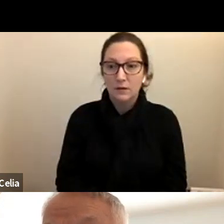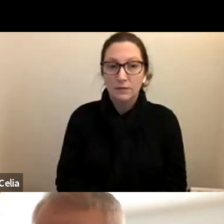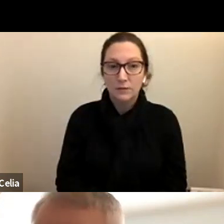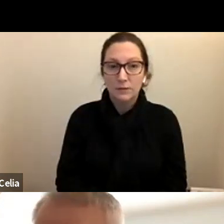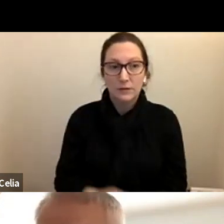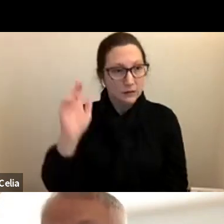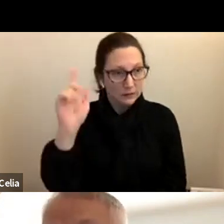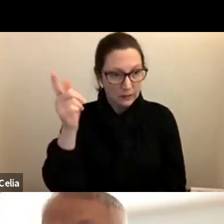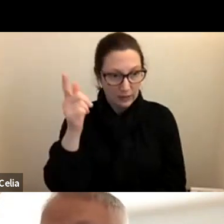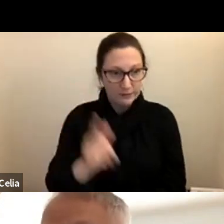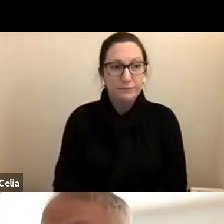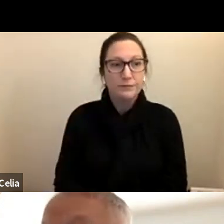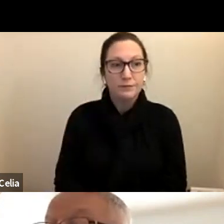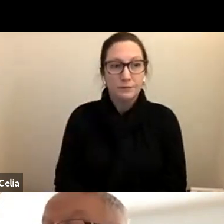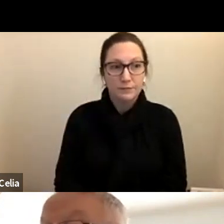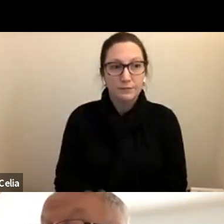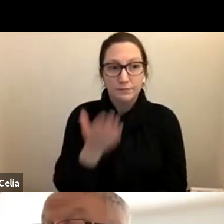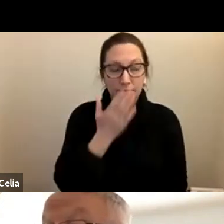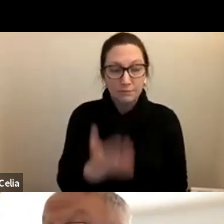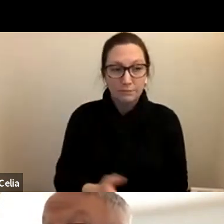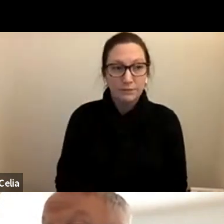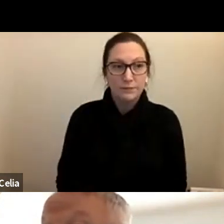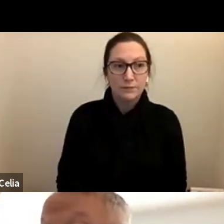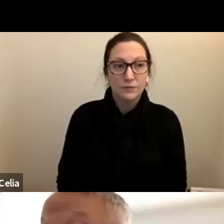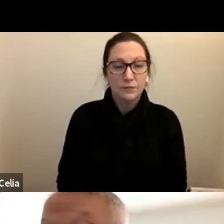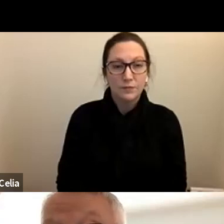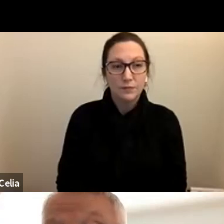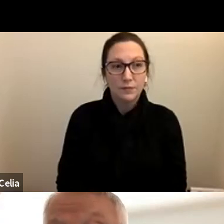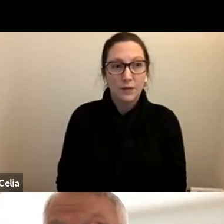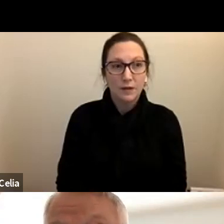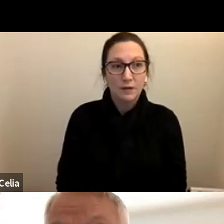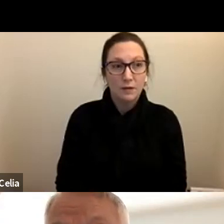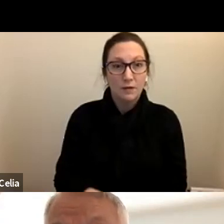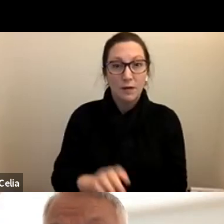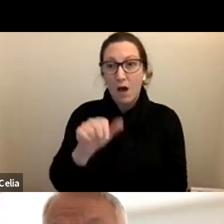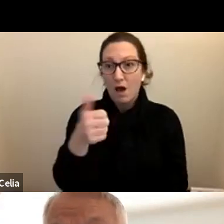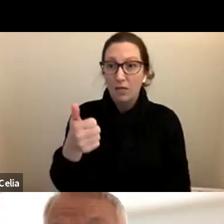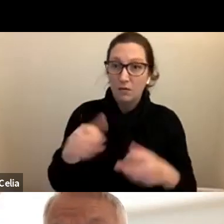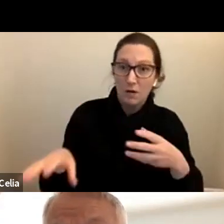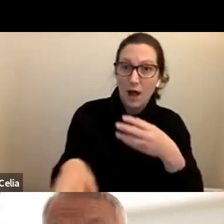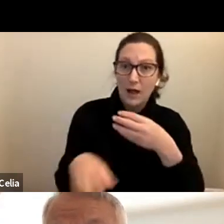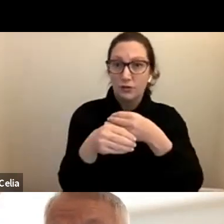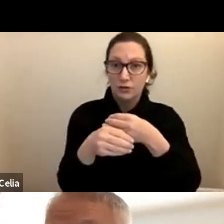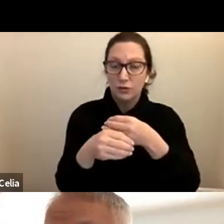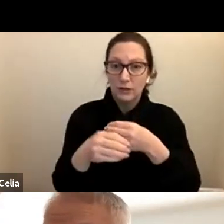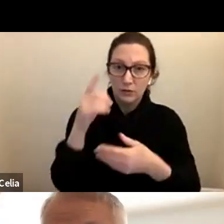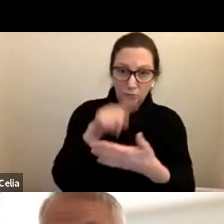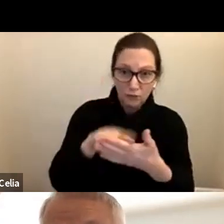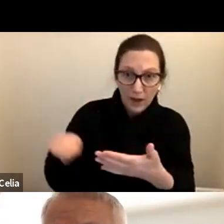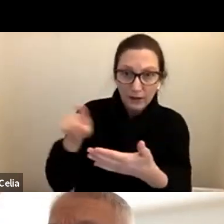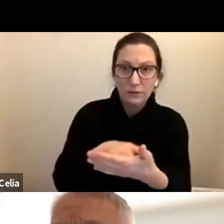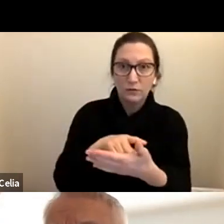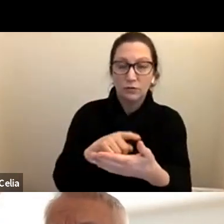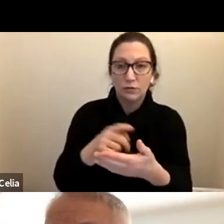I second. Thank you, ma'am. Are there any additions, corrections,